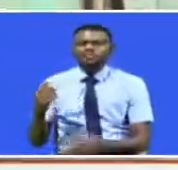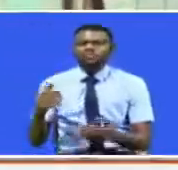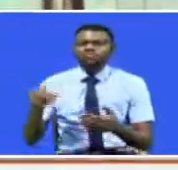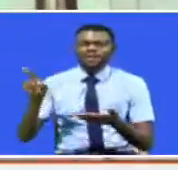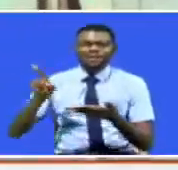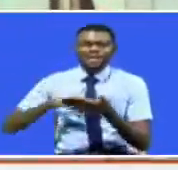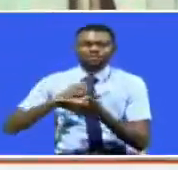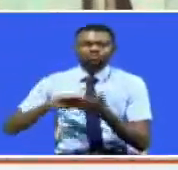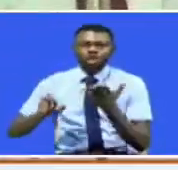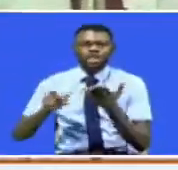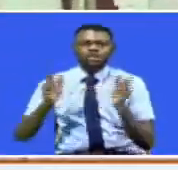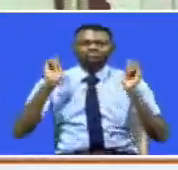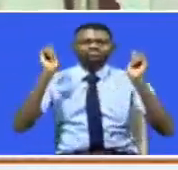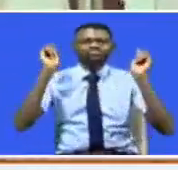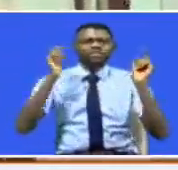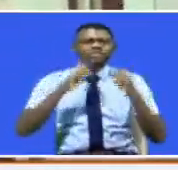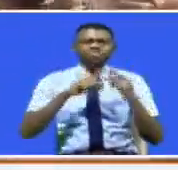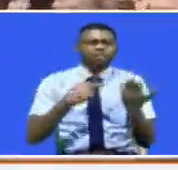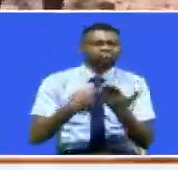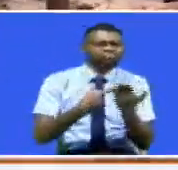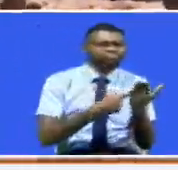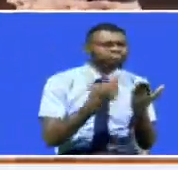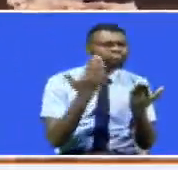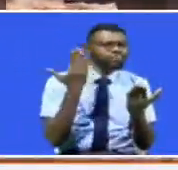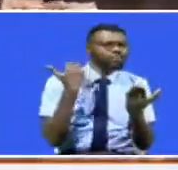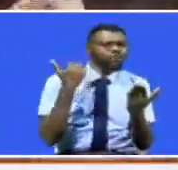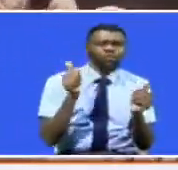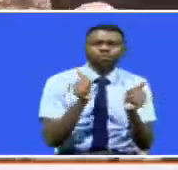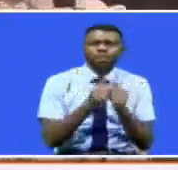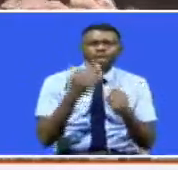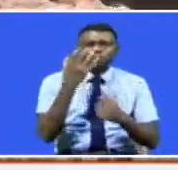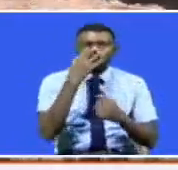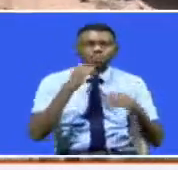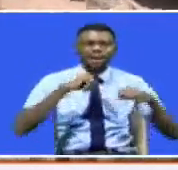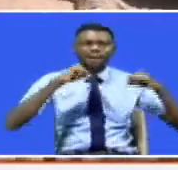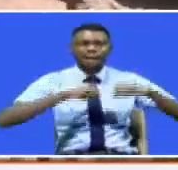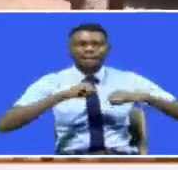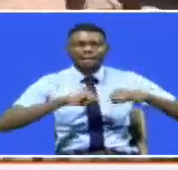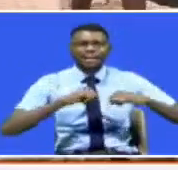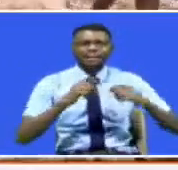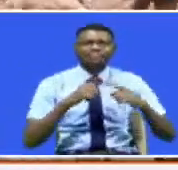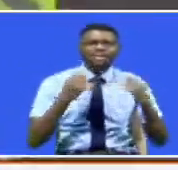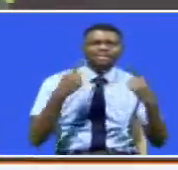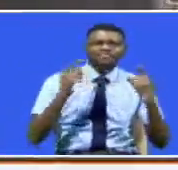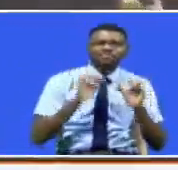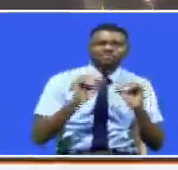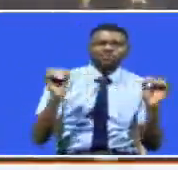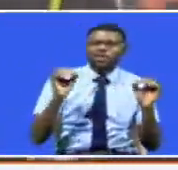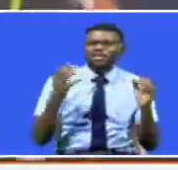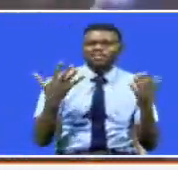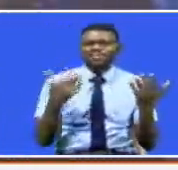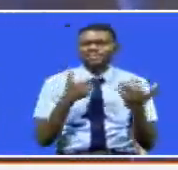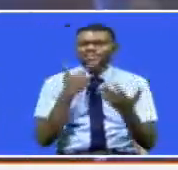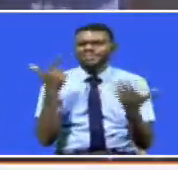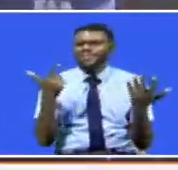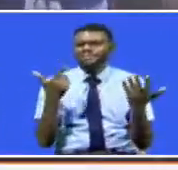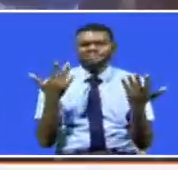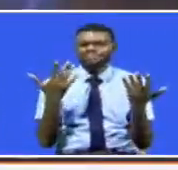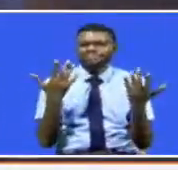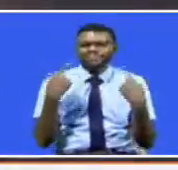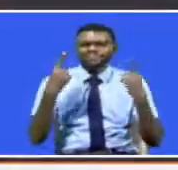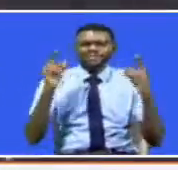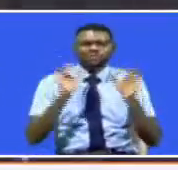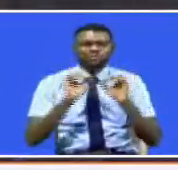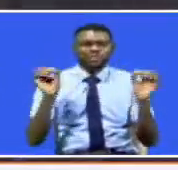principle to a dialogue which has failed to materialize, with both sides accusing each other of sabotage. A section of leaders across the